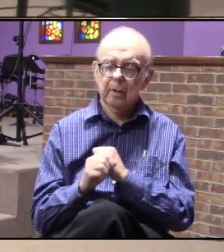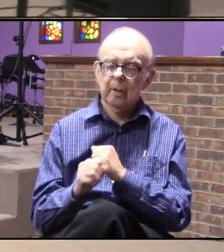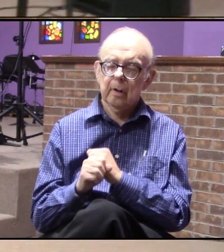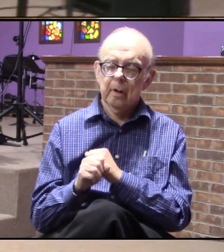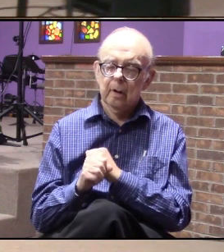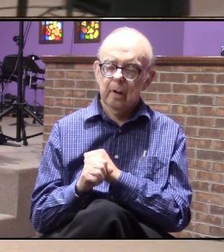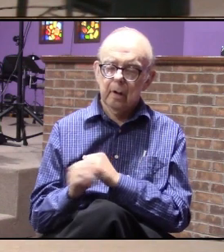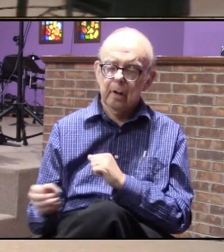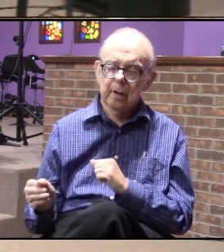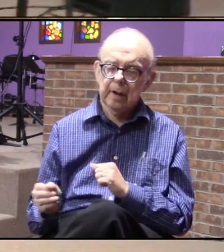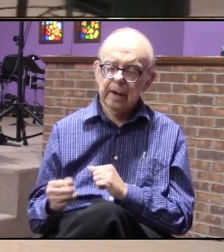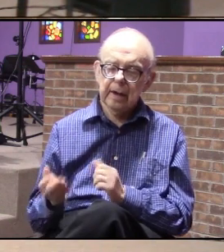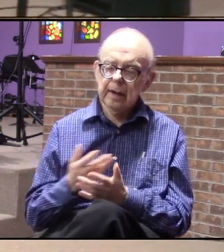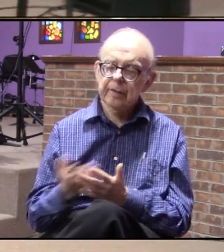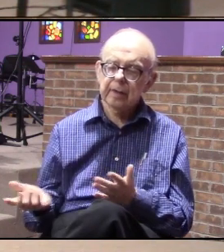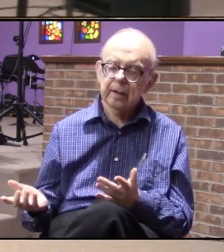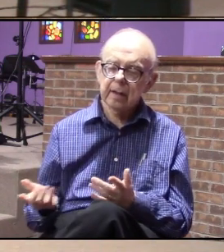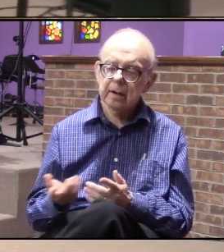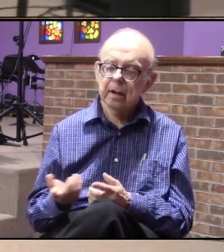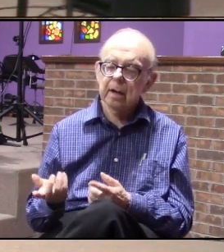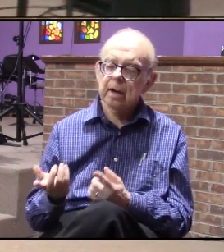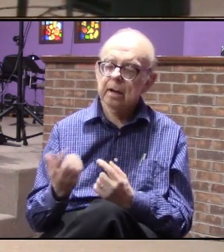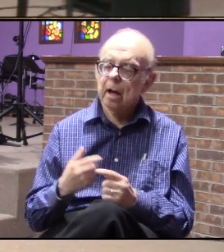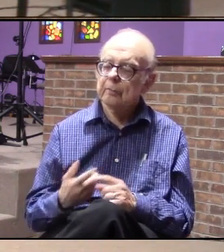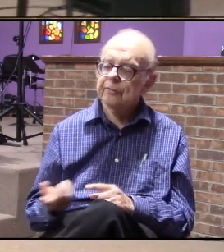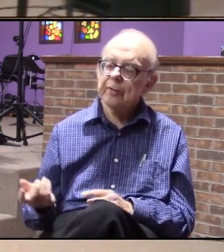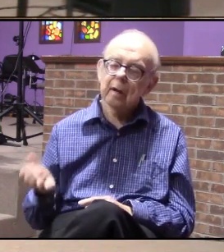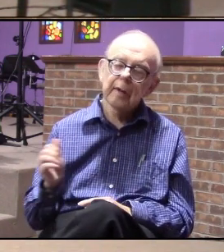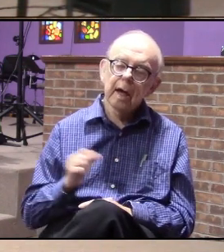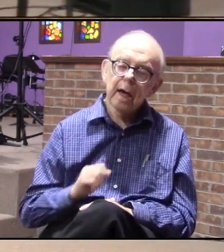anything that comes from hell.